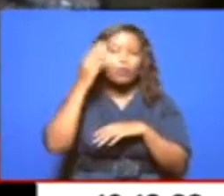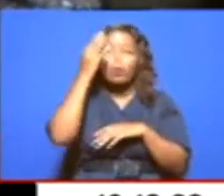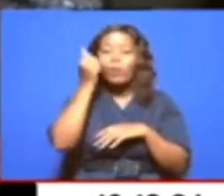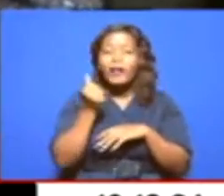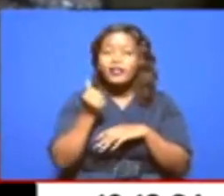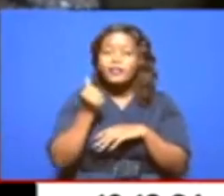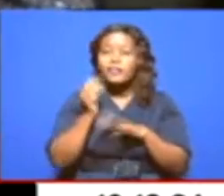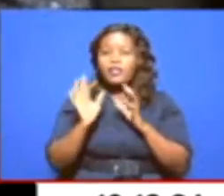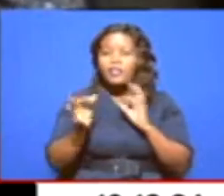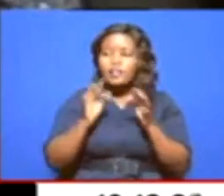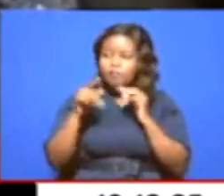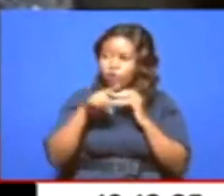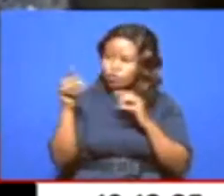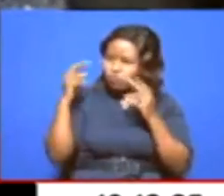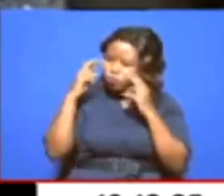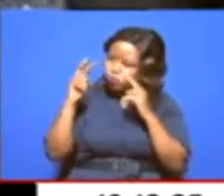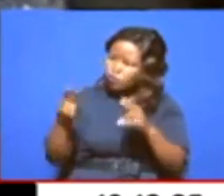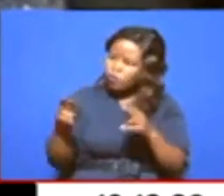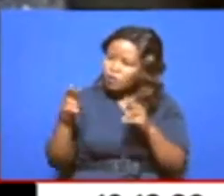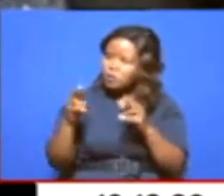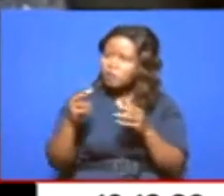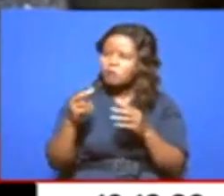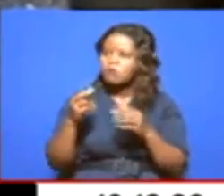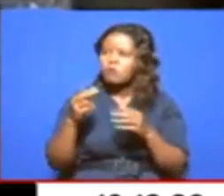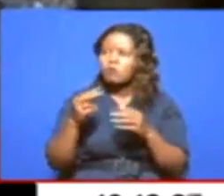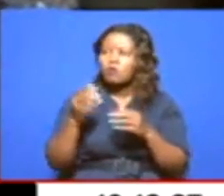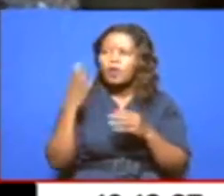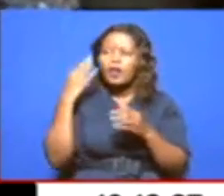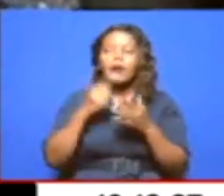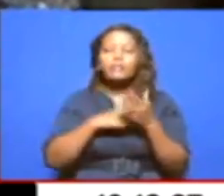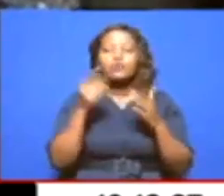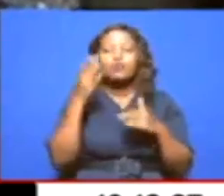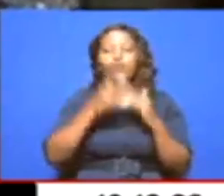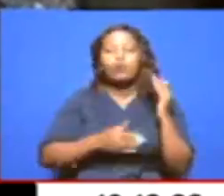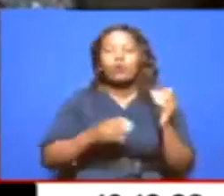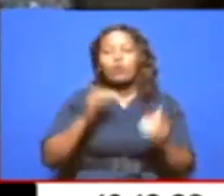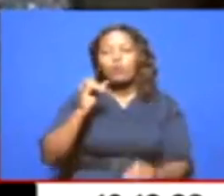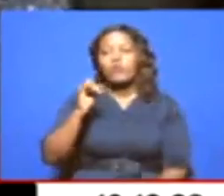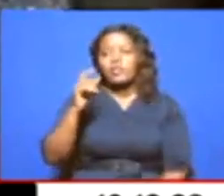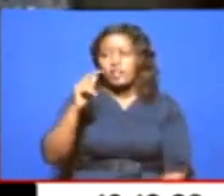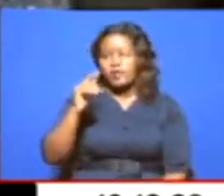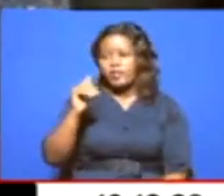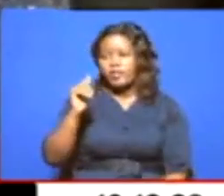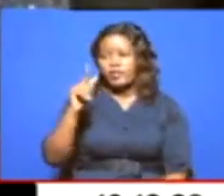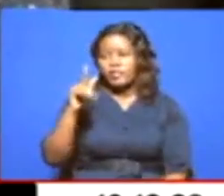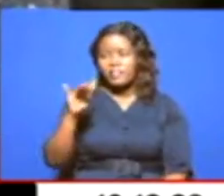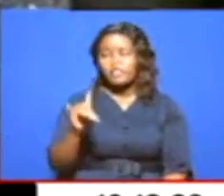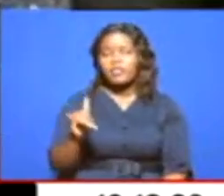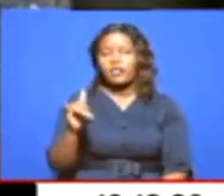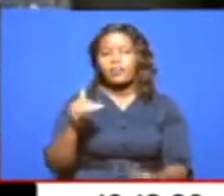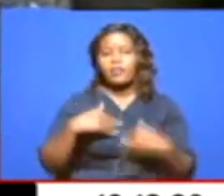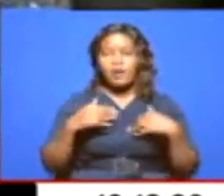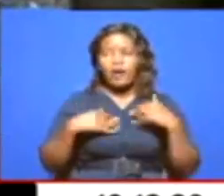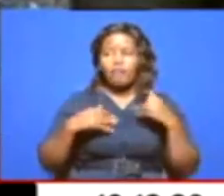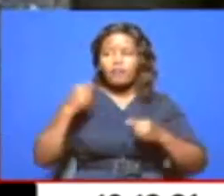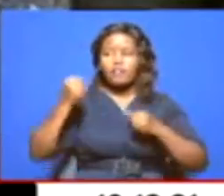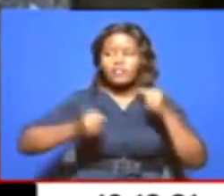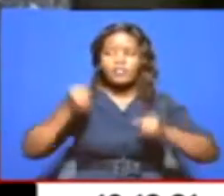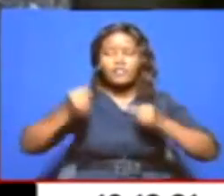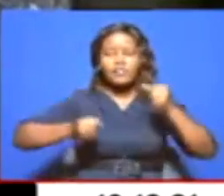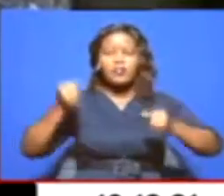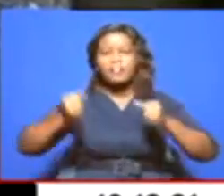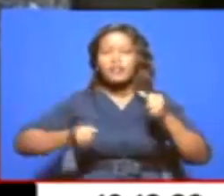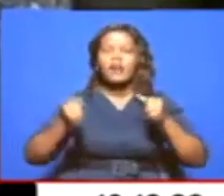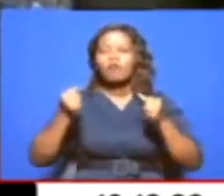Cinque Mulini, in Italy last weekend, athletes ran through the mill. So they have to run upstairs